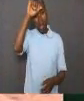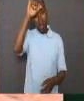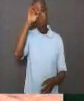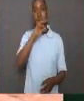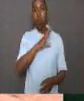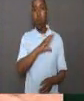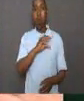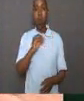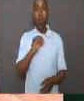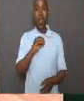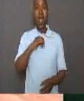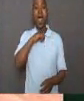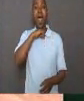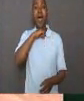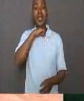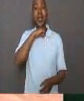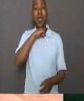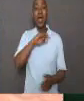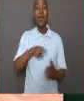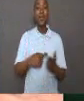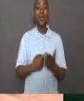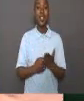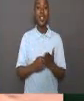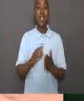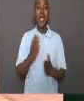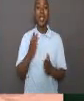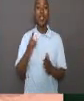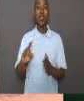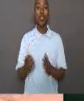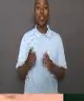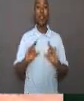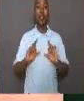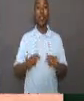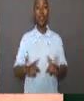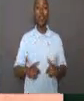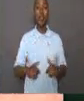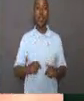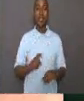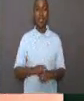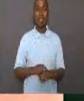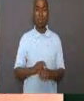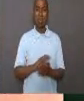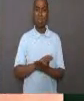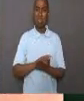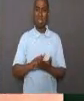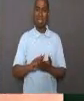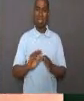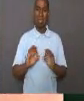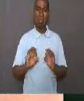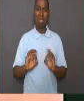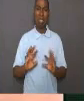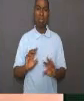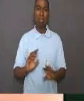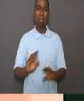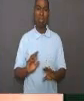that live in conditions that are unsanitary, like being